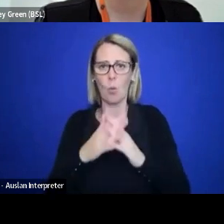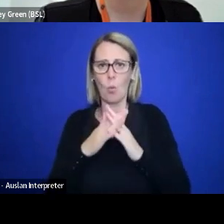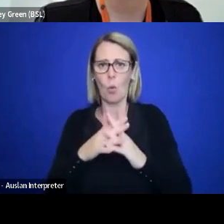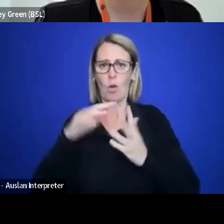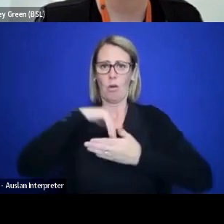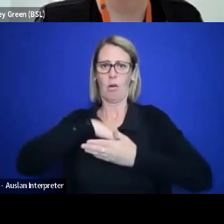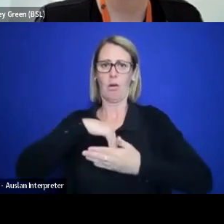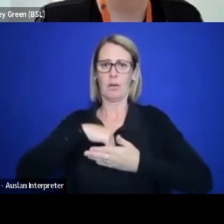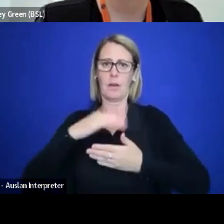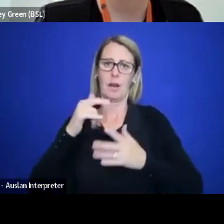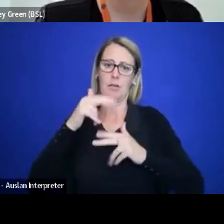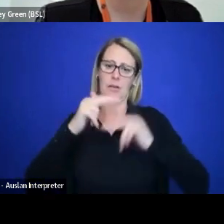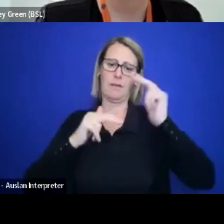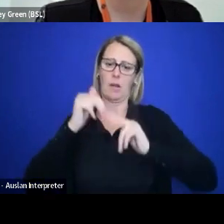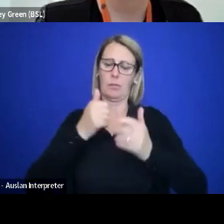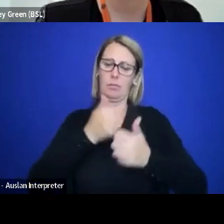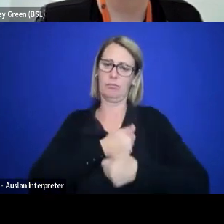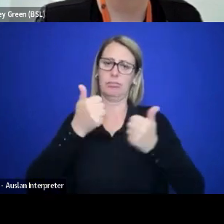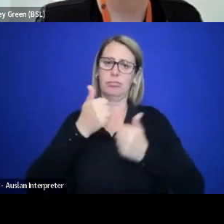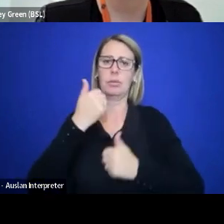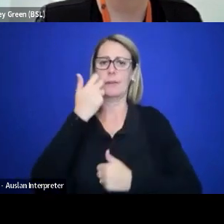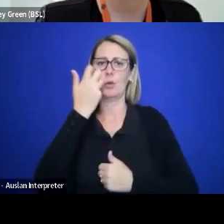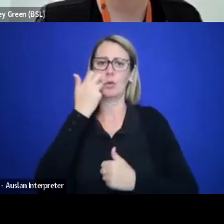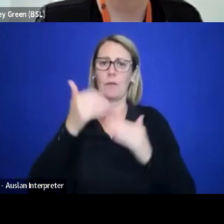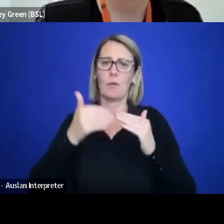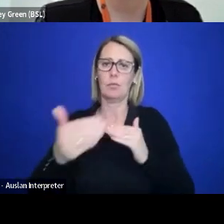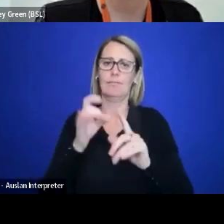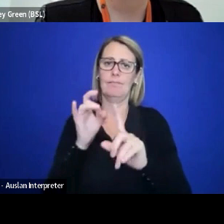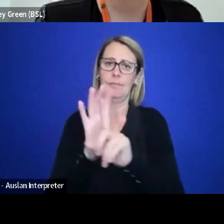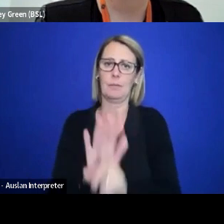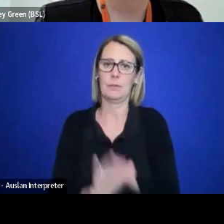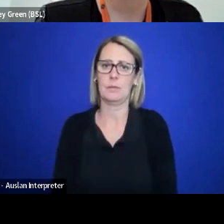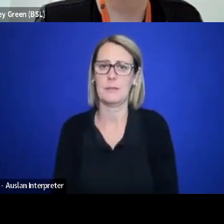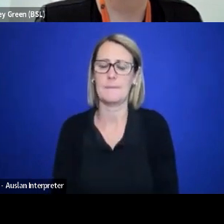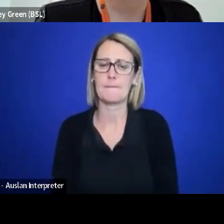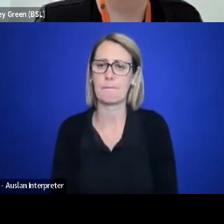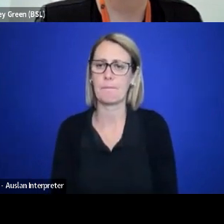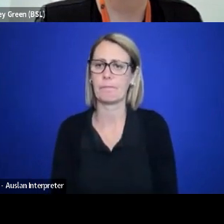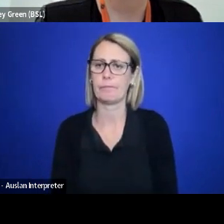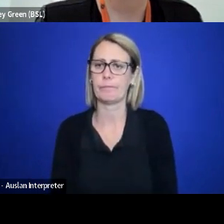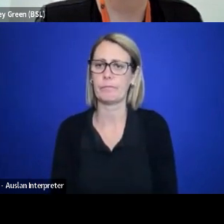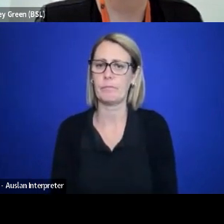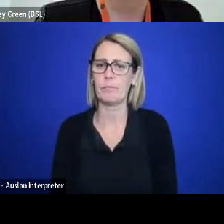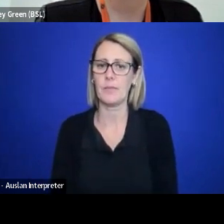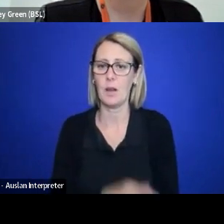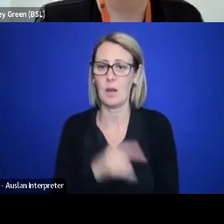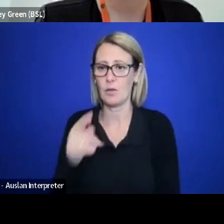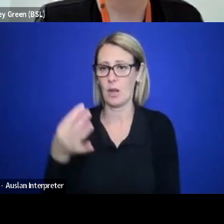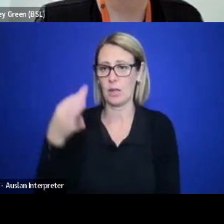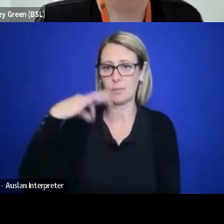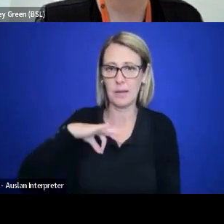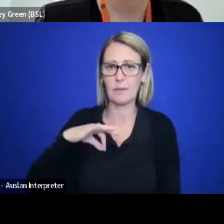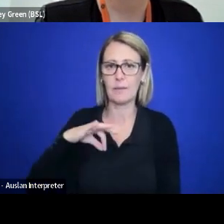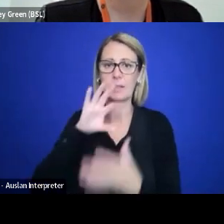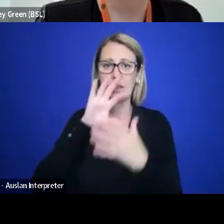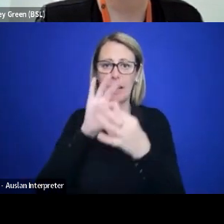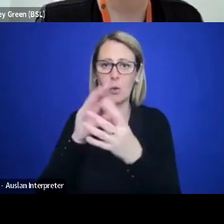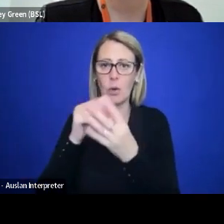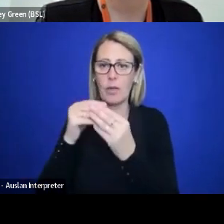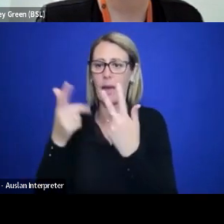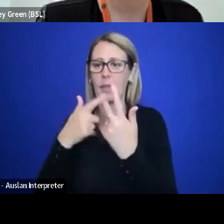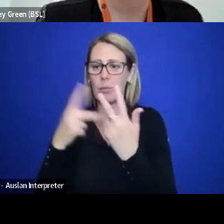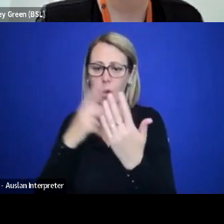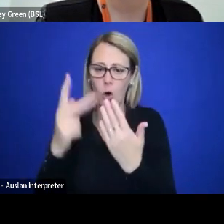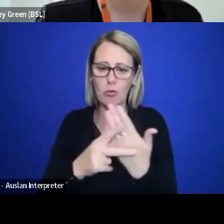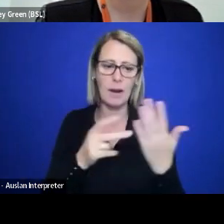themselves as well. So for me, those benefits, connecting them into other programs, other